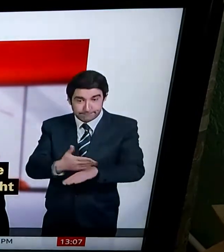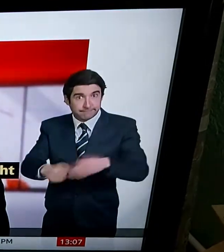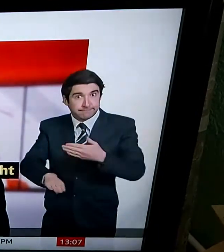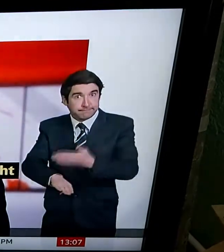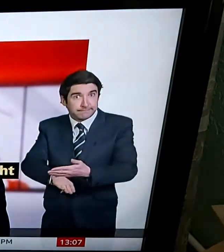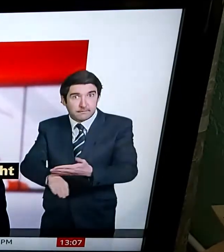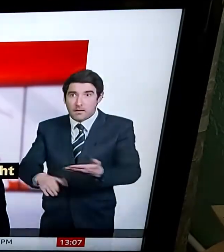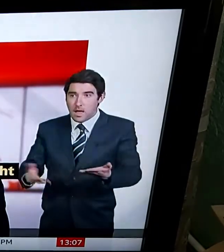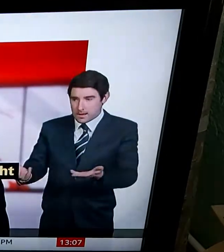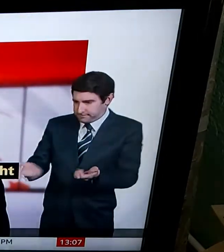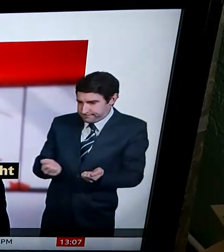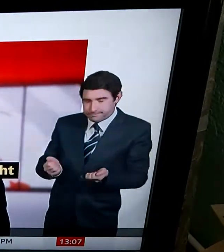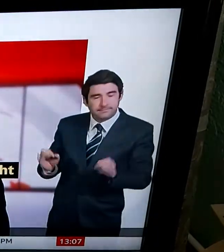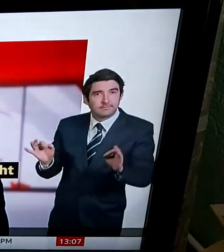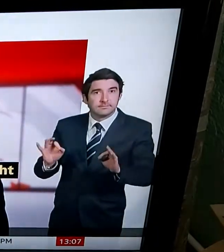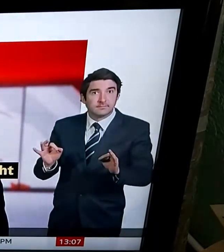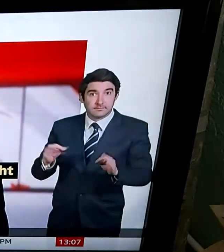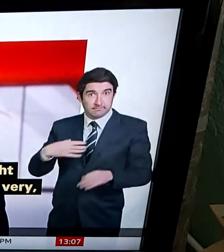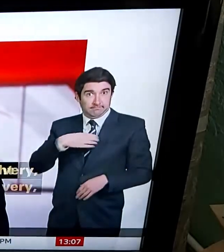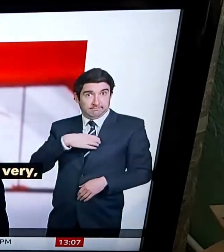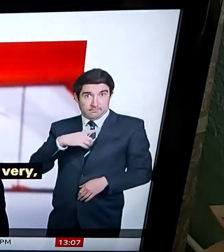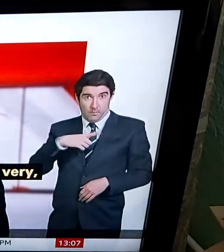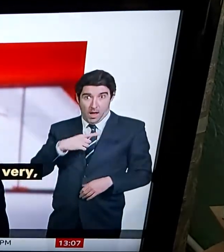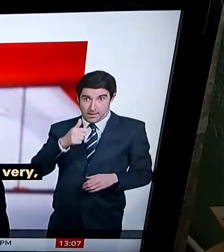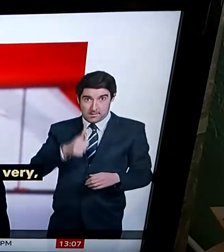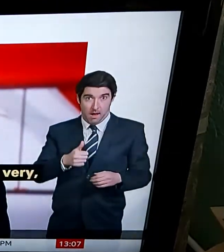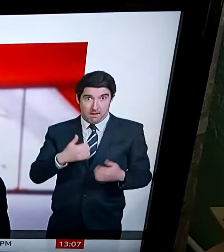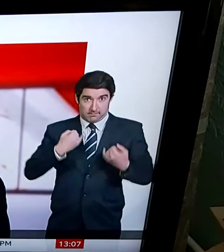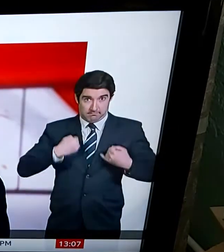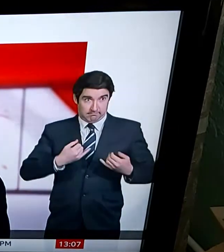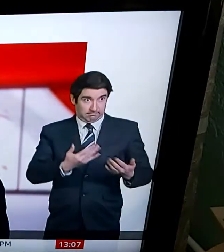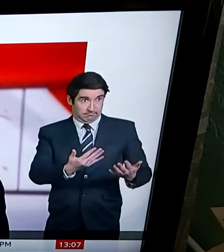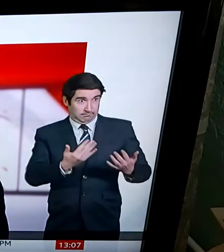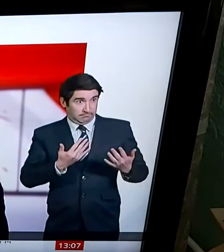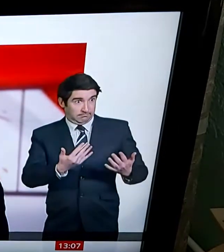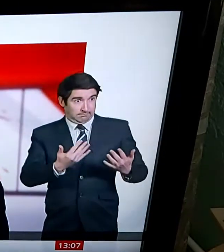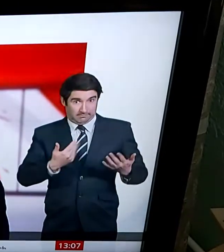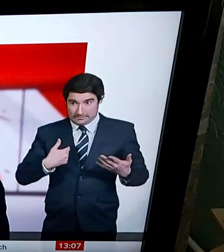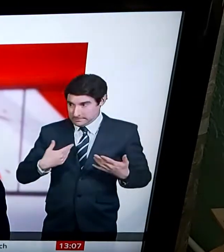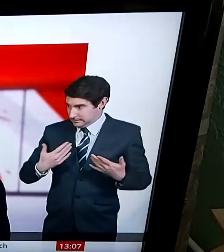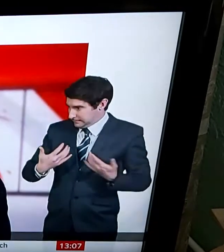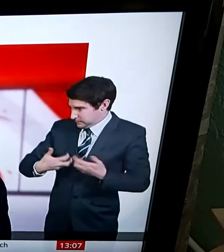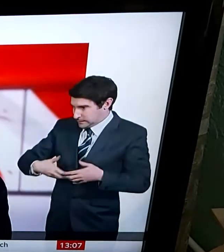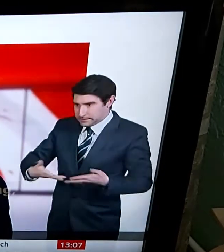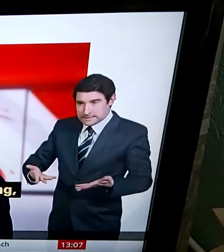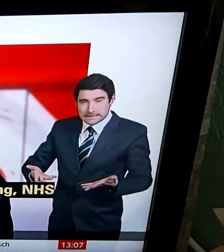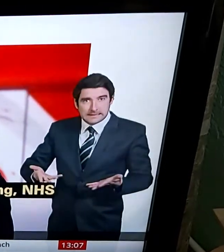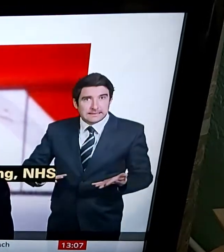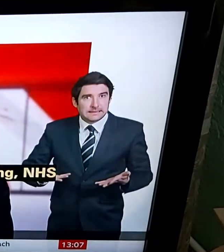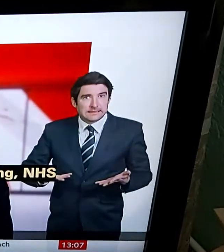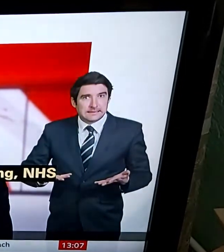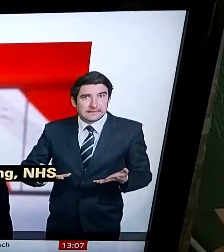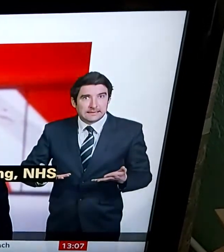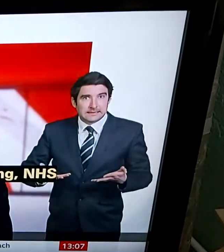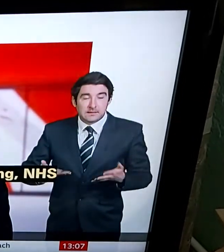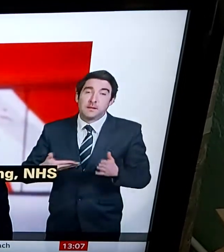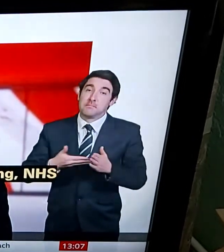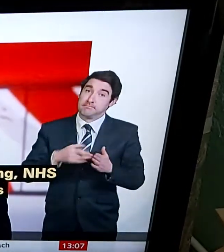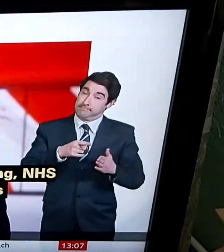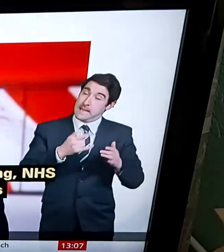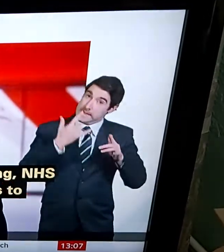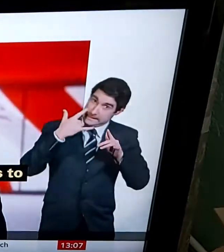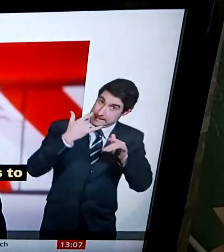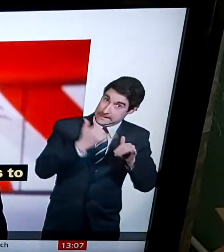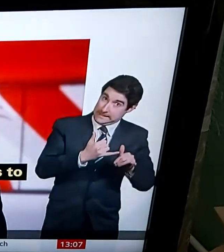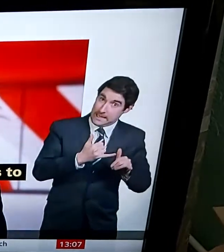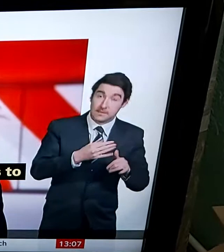frustrated with the case numbers building up. On testing, NHS workers are really very anxious to get tested if they've had to self-isolate at